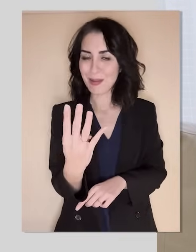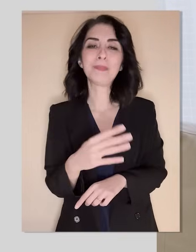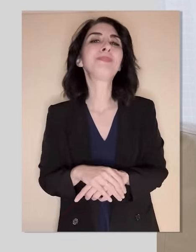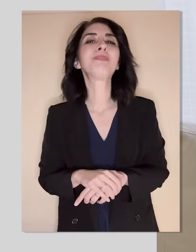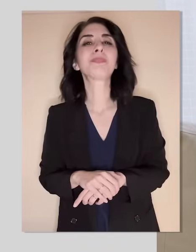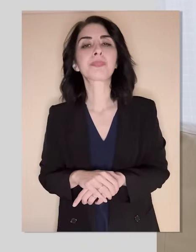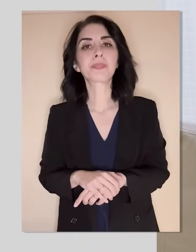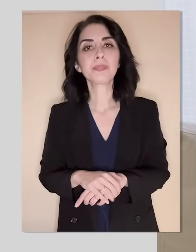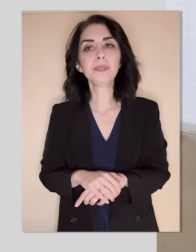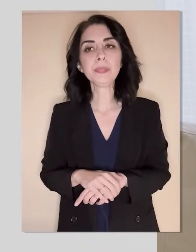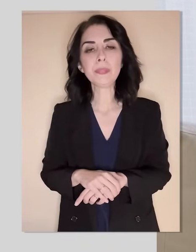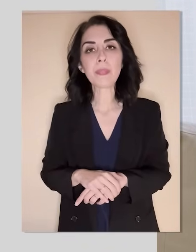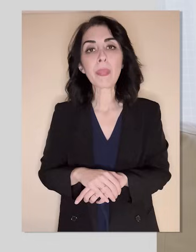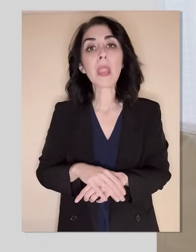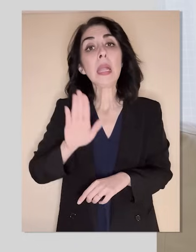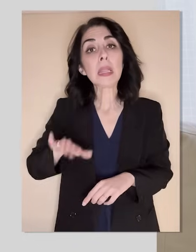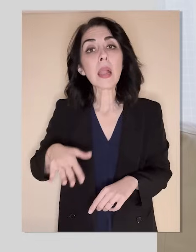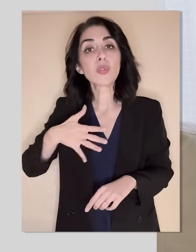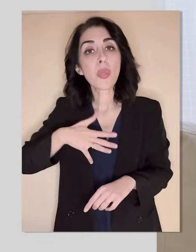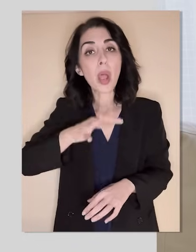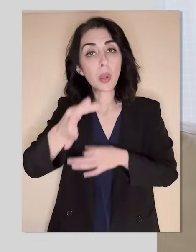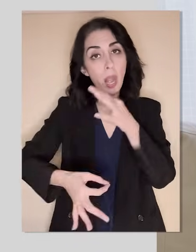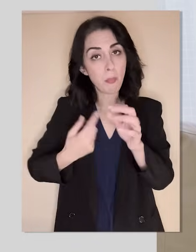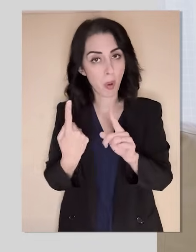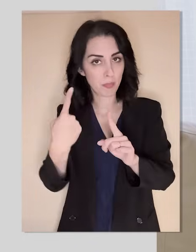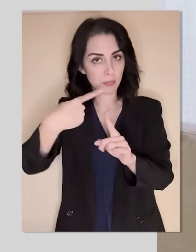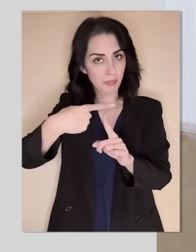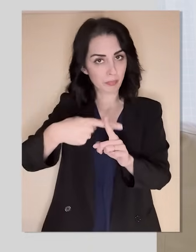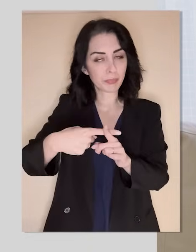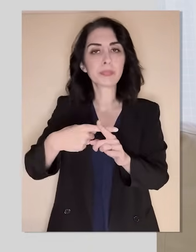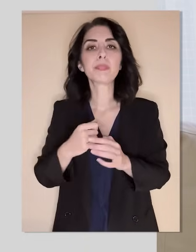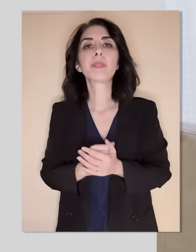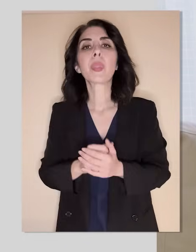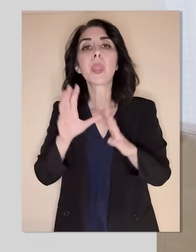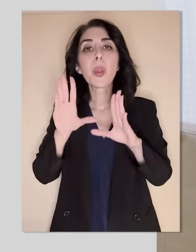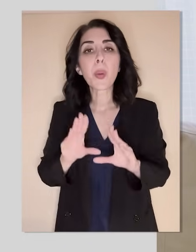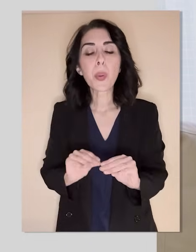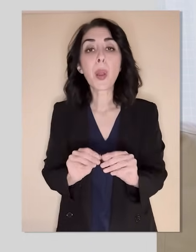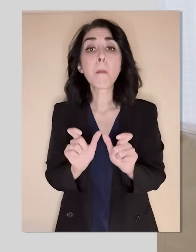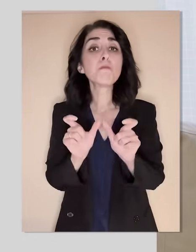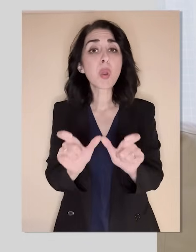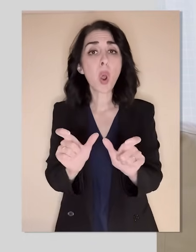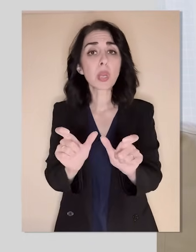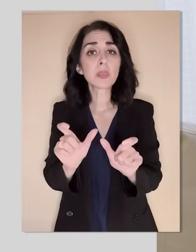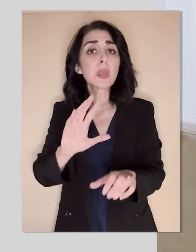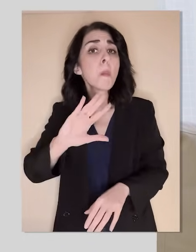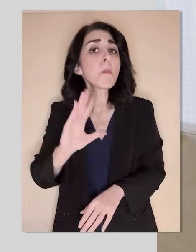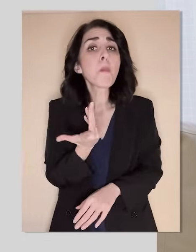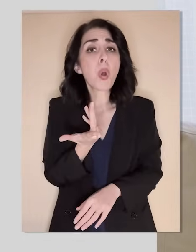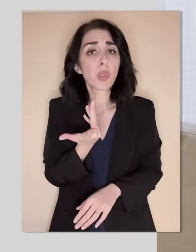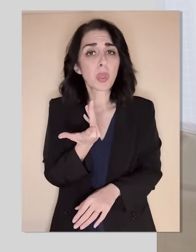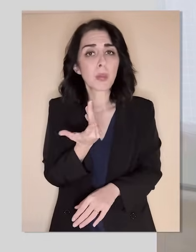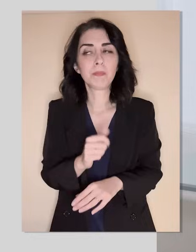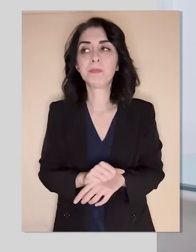so everybody has a different answer, but here's my answer, and it's a pretty standard answer. If a